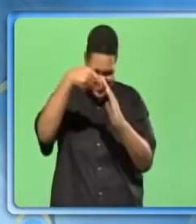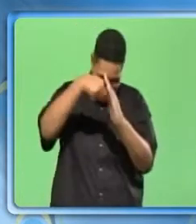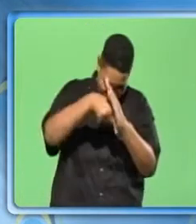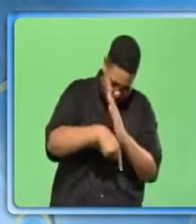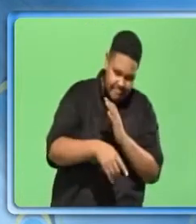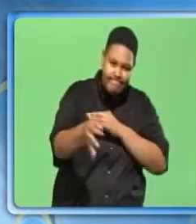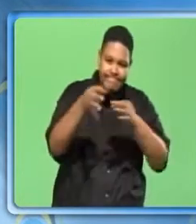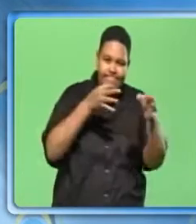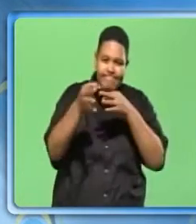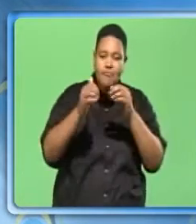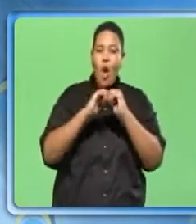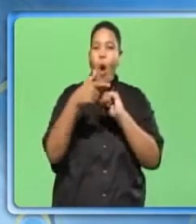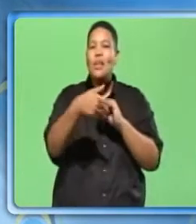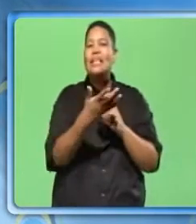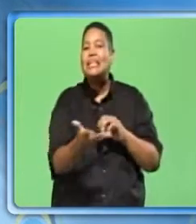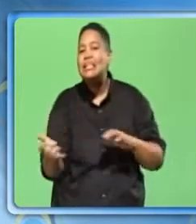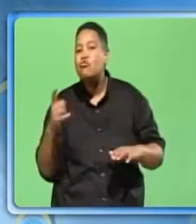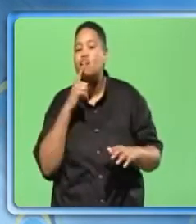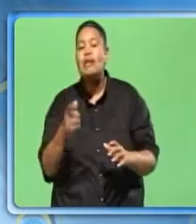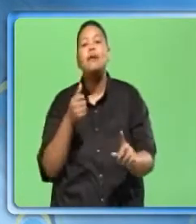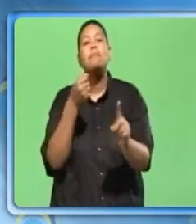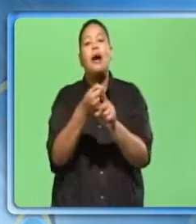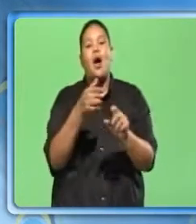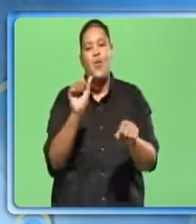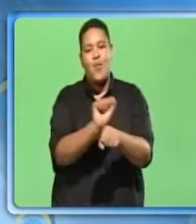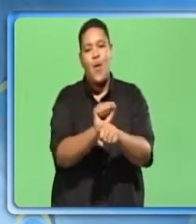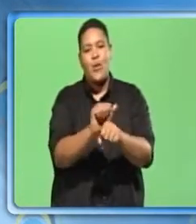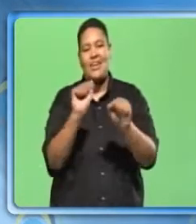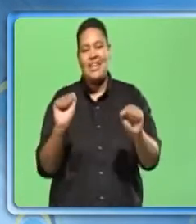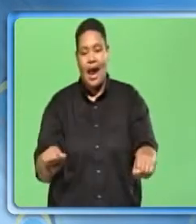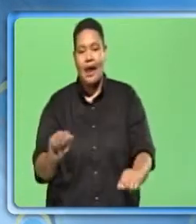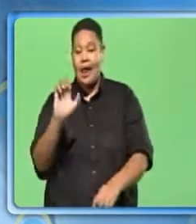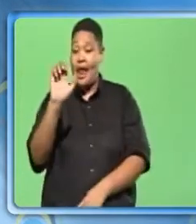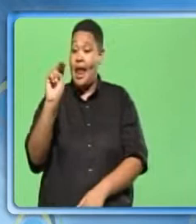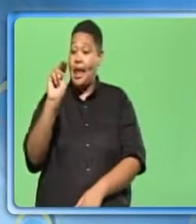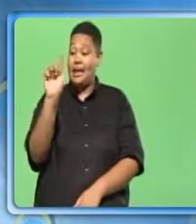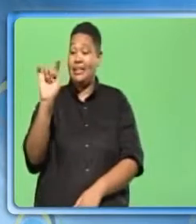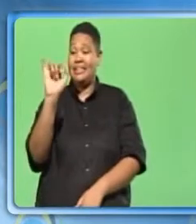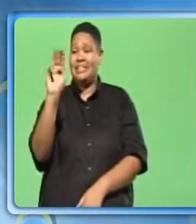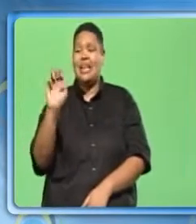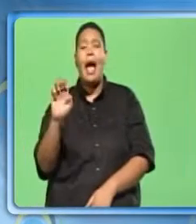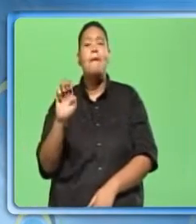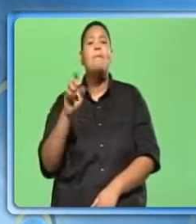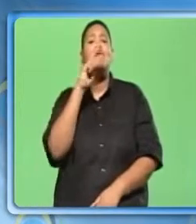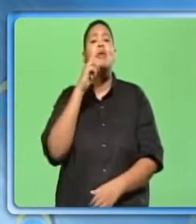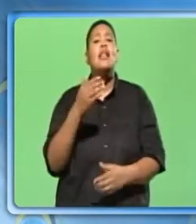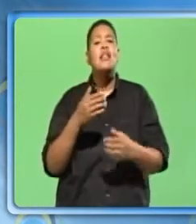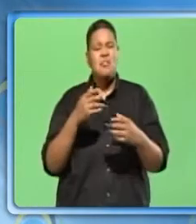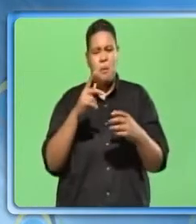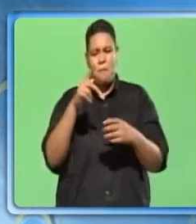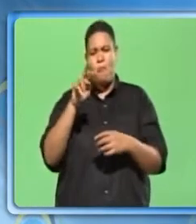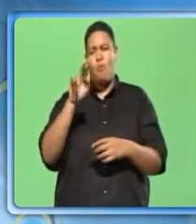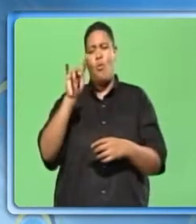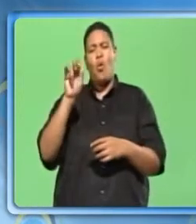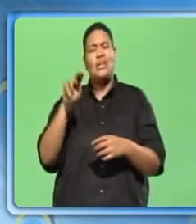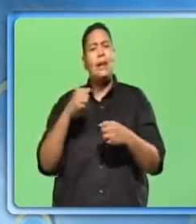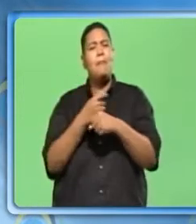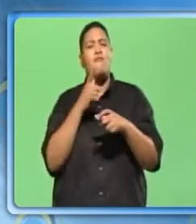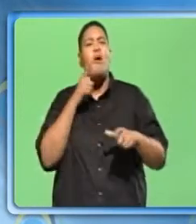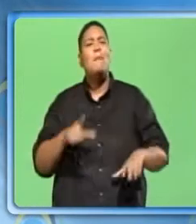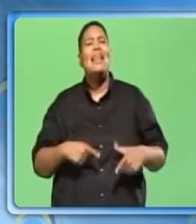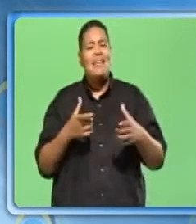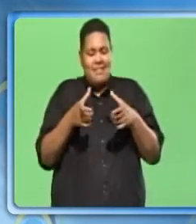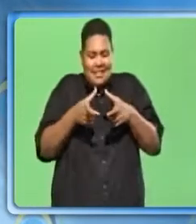into how these substances actually work. Enzymes are proteins made by living cells. In other words, they